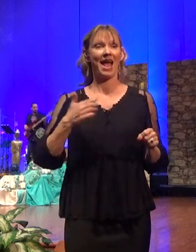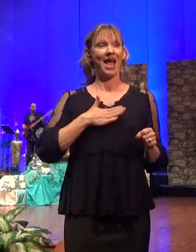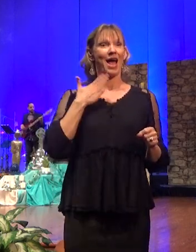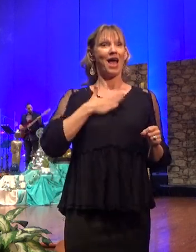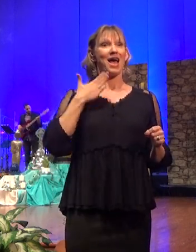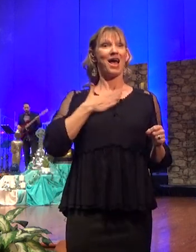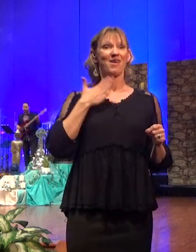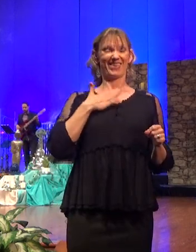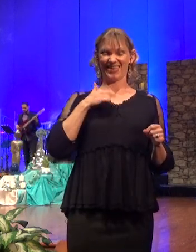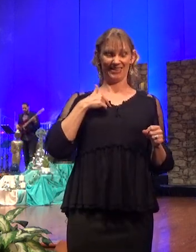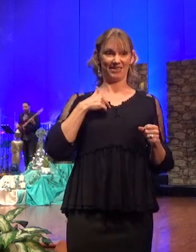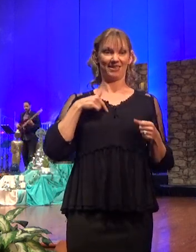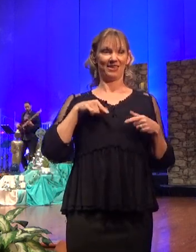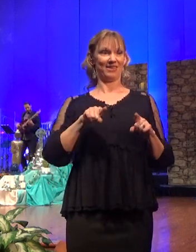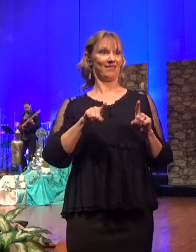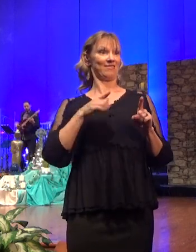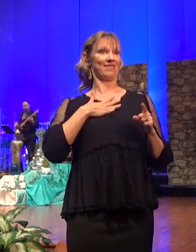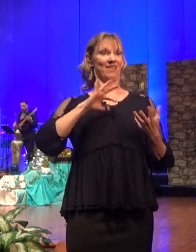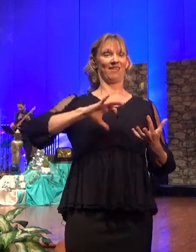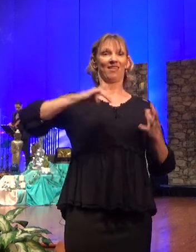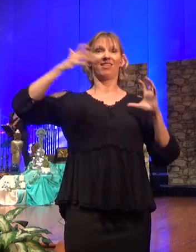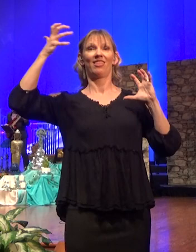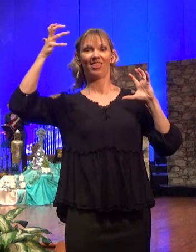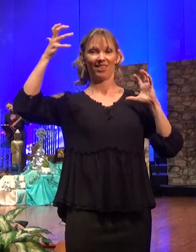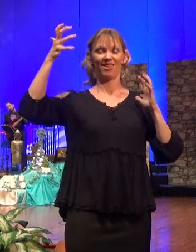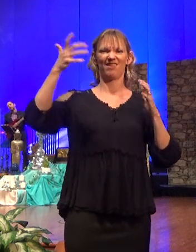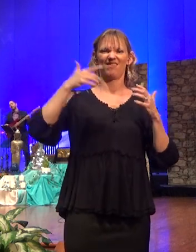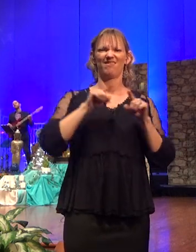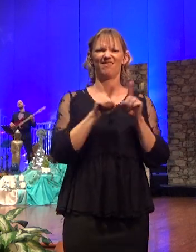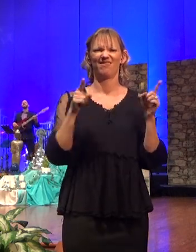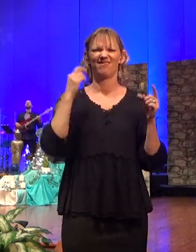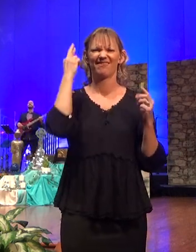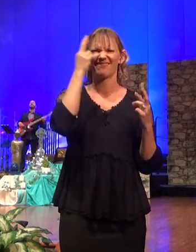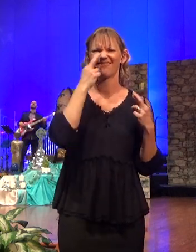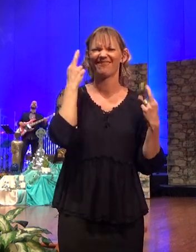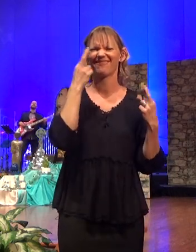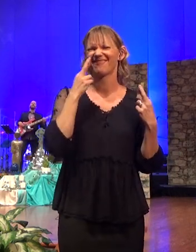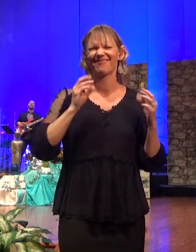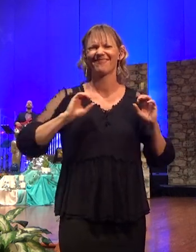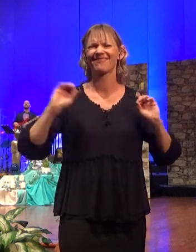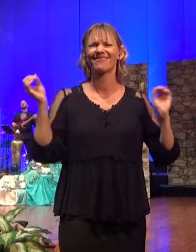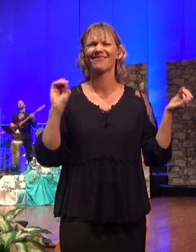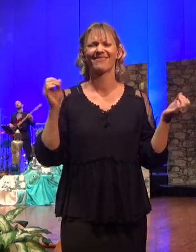own chaos, with no reason or rhyme. Too much